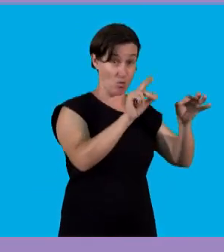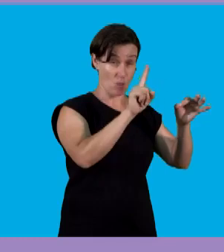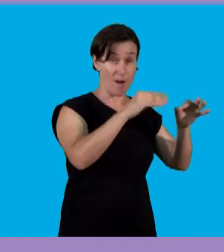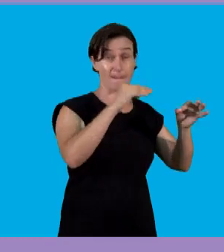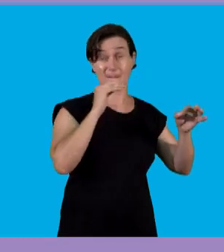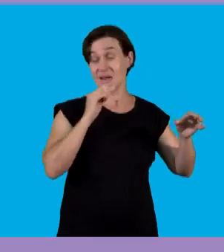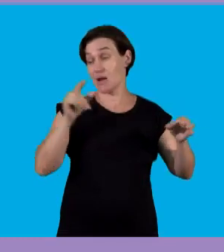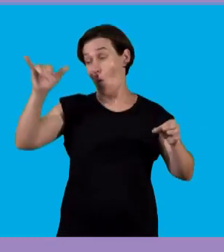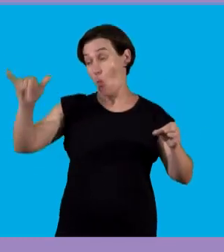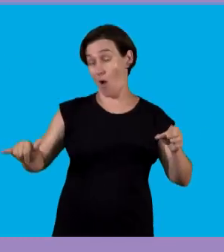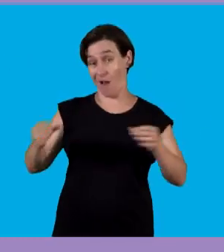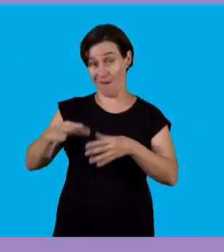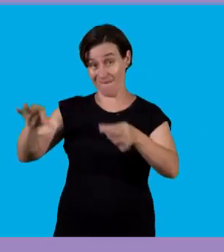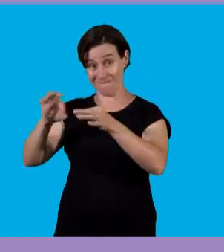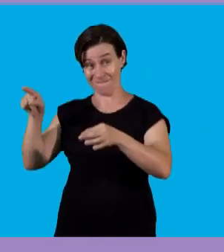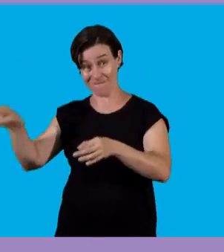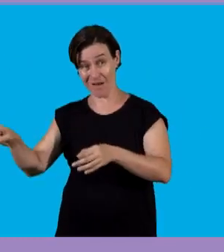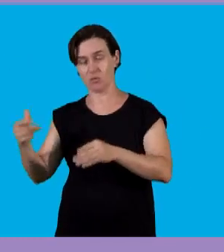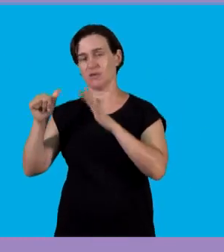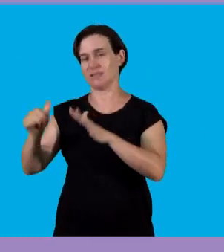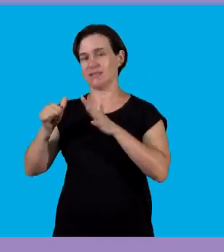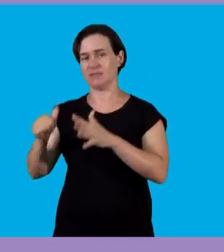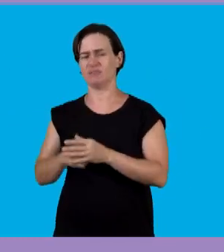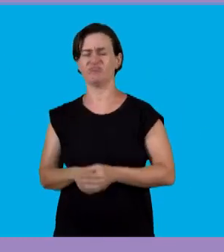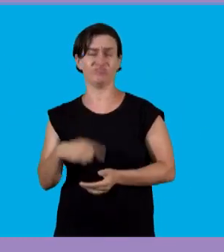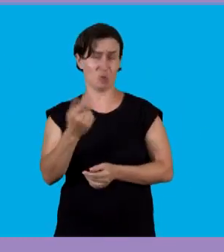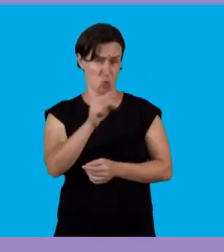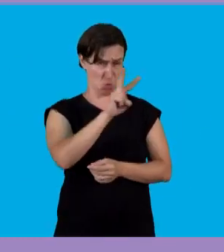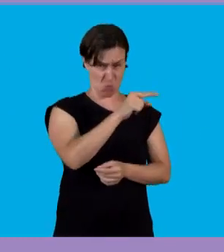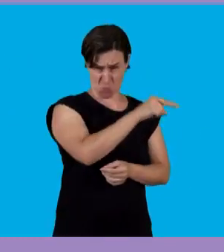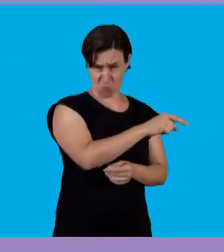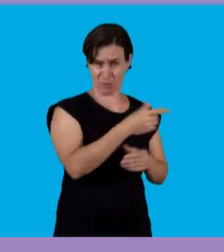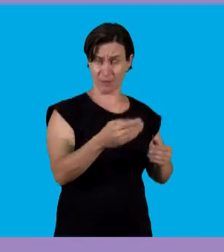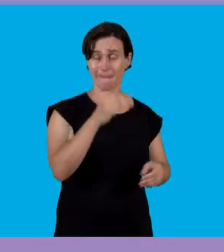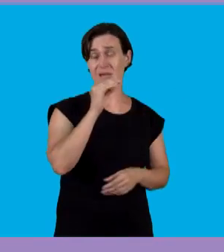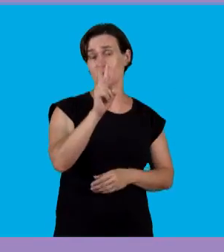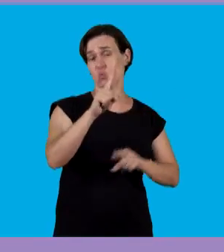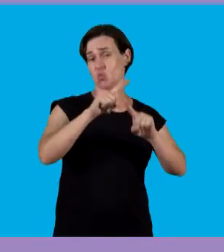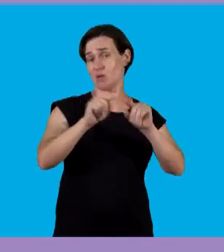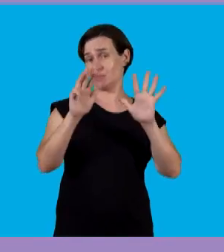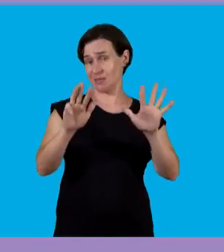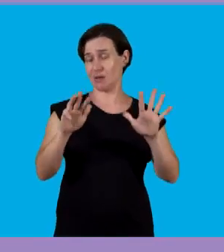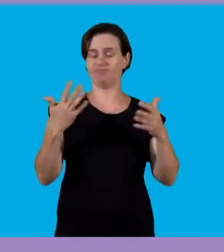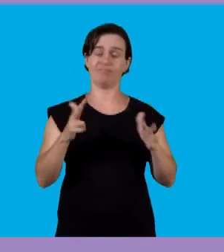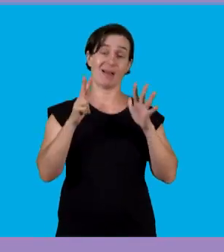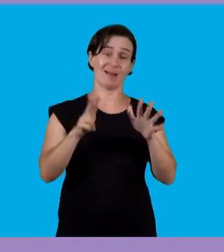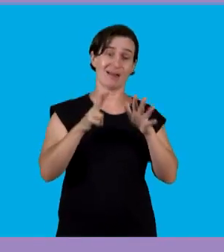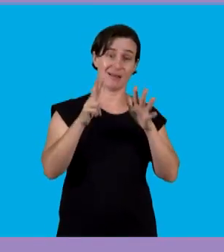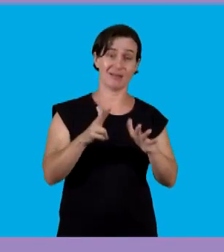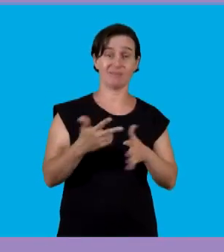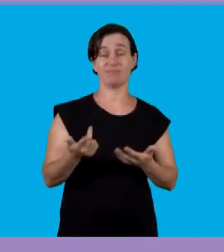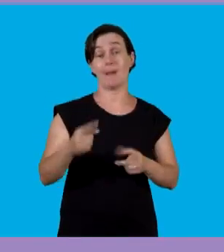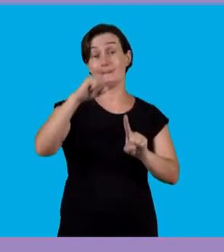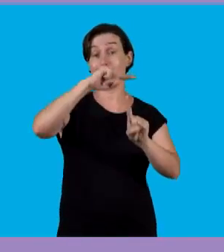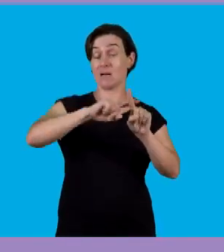a 16. What about when the input value is a 2? We know that we have to multiply the 2 by 9, that gives us